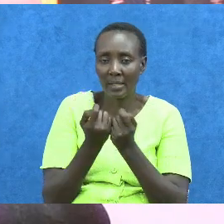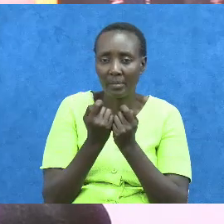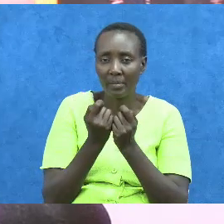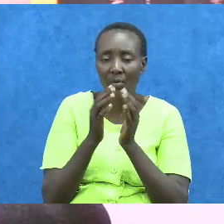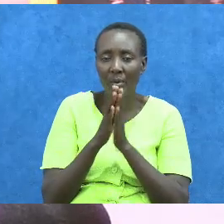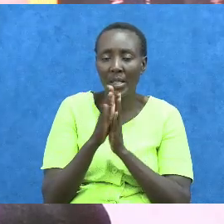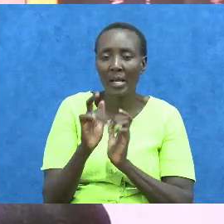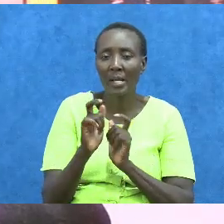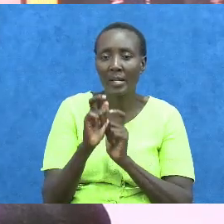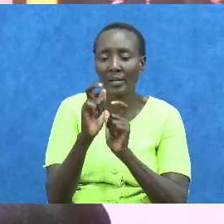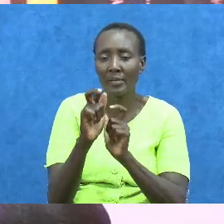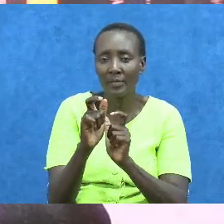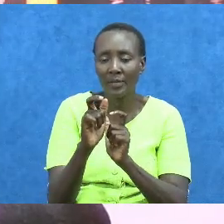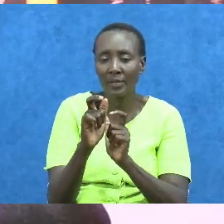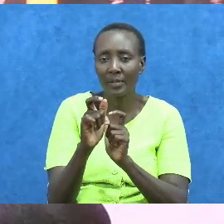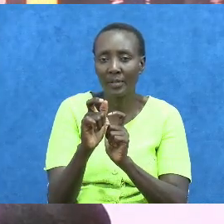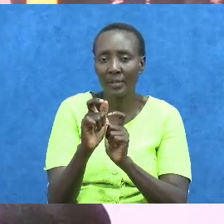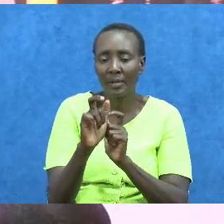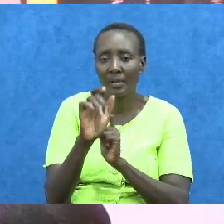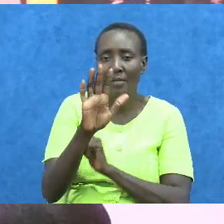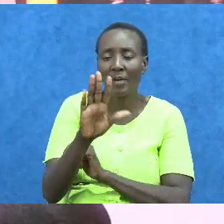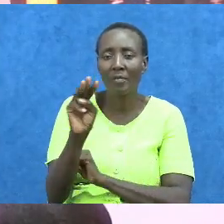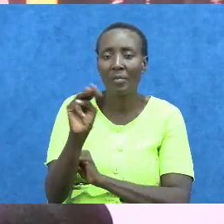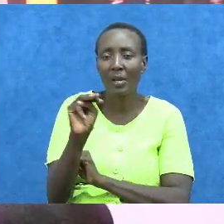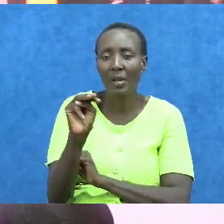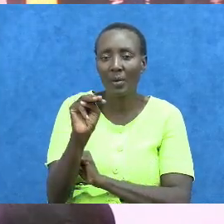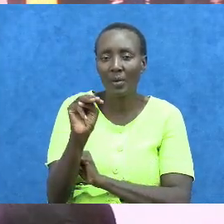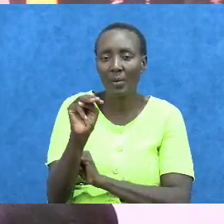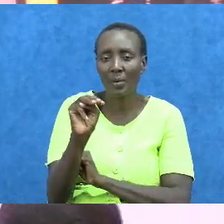reward of 5 million shillings.